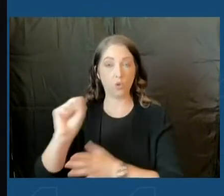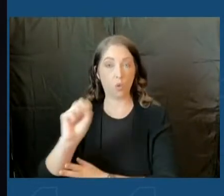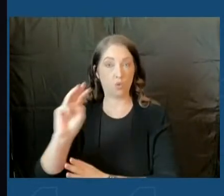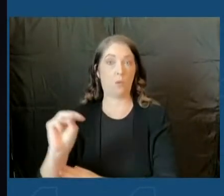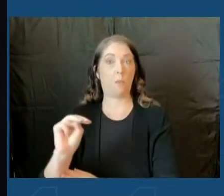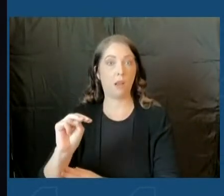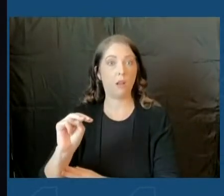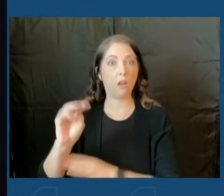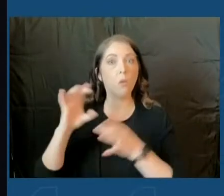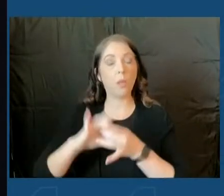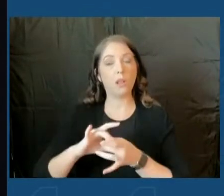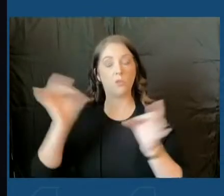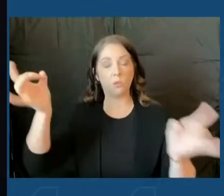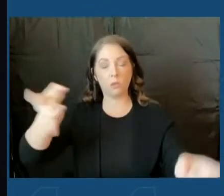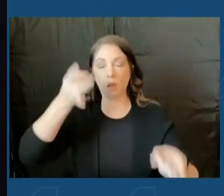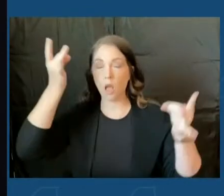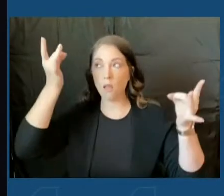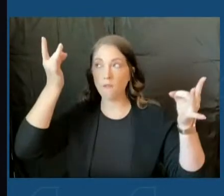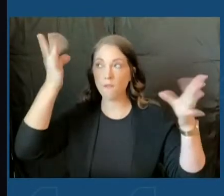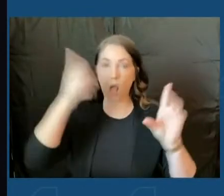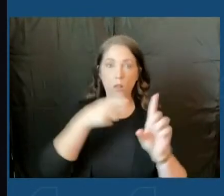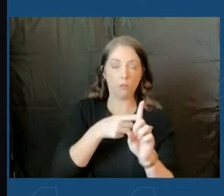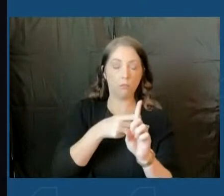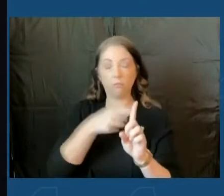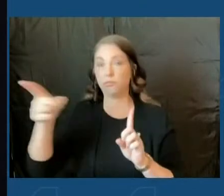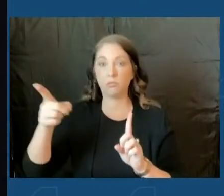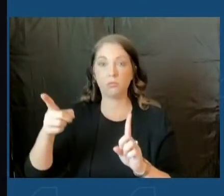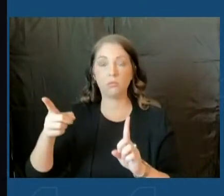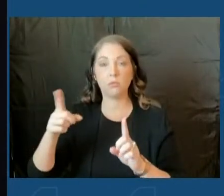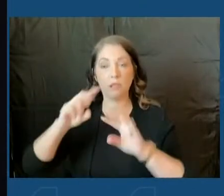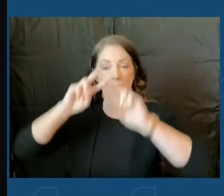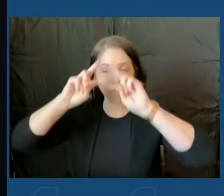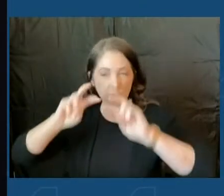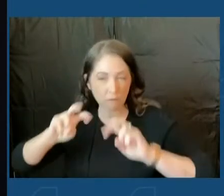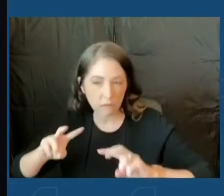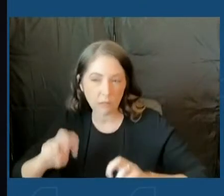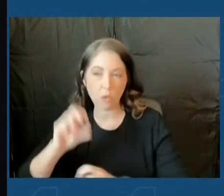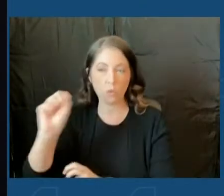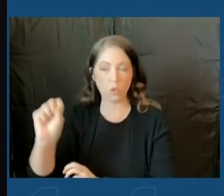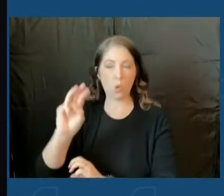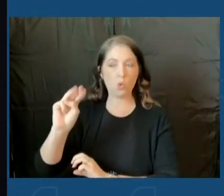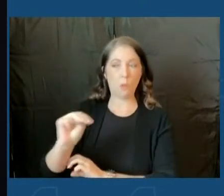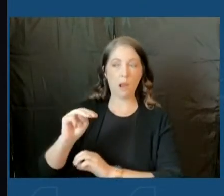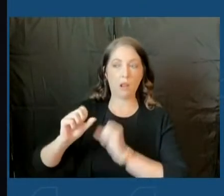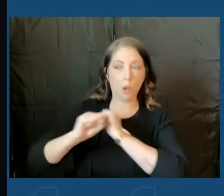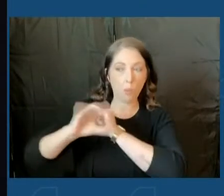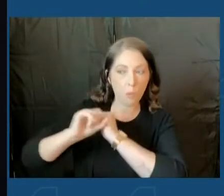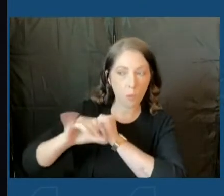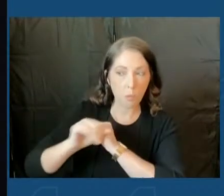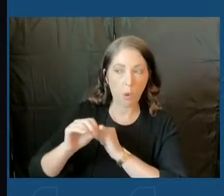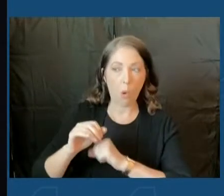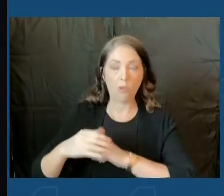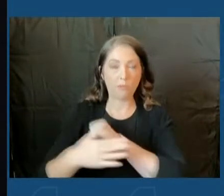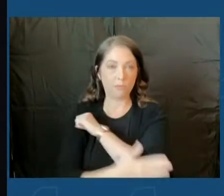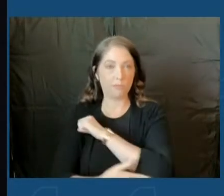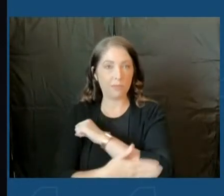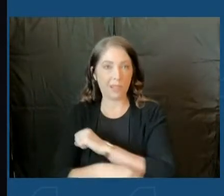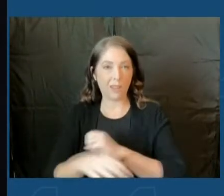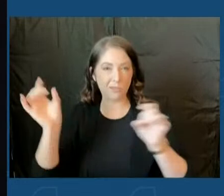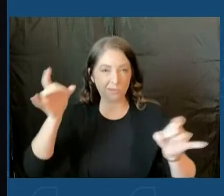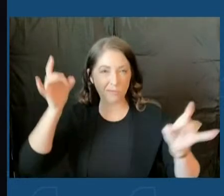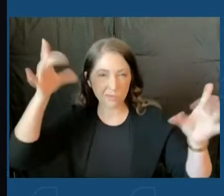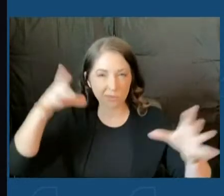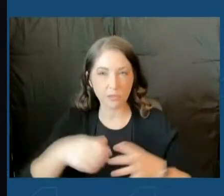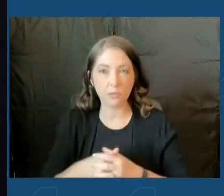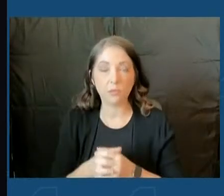extremism to investigate the role of social media in promoting domestic terror. And our great leader, our Attorney General, will be championing